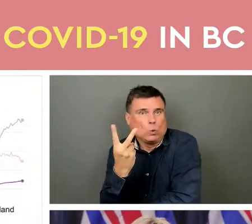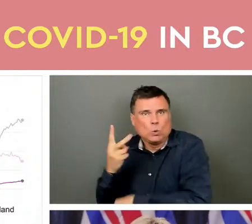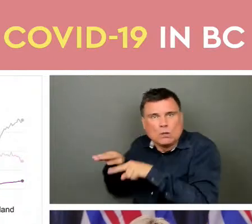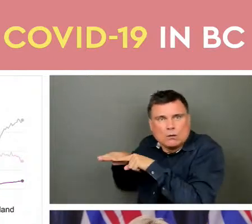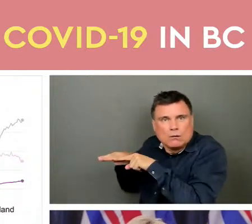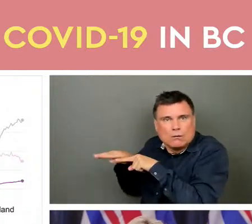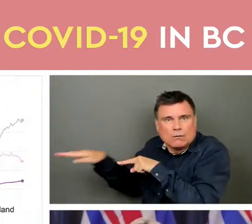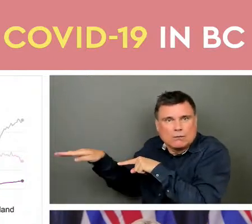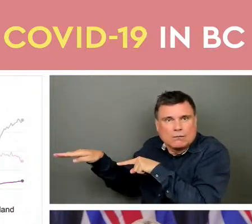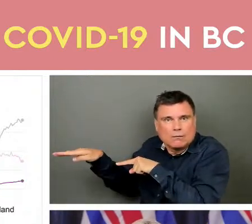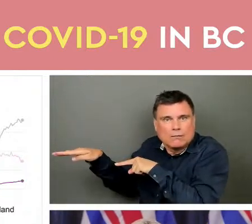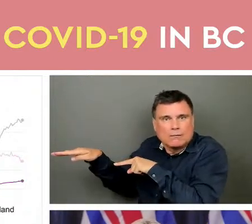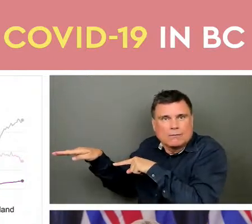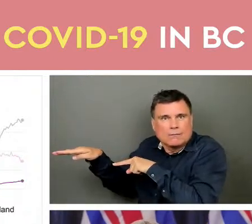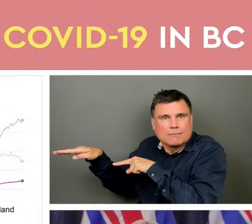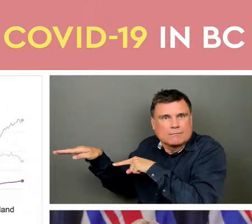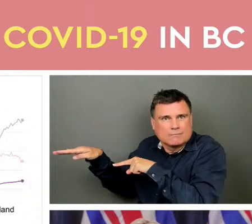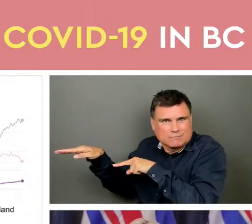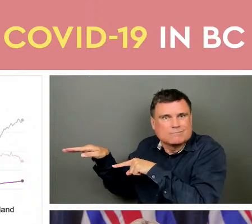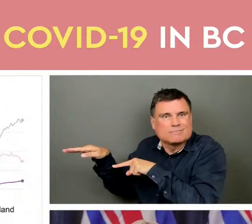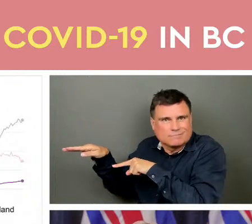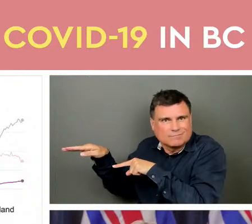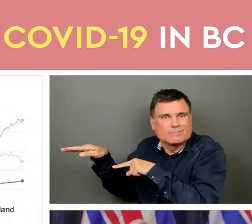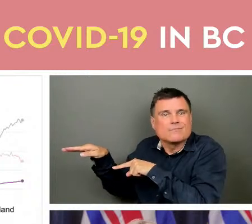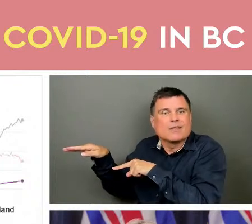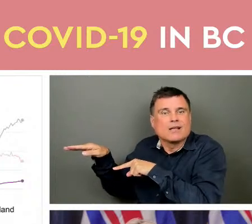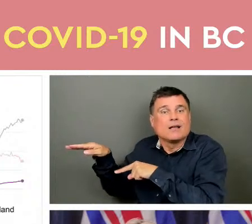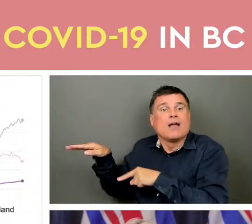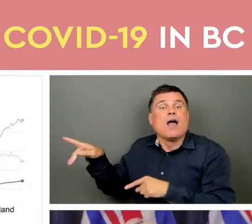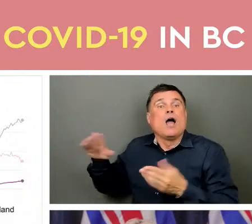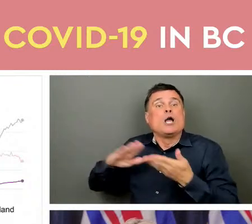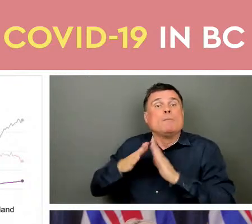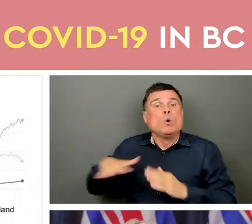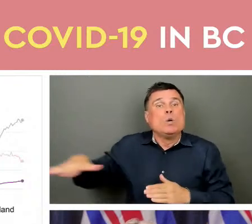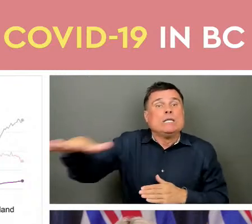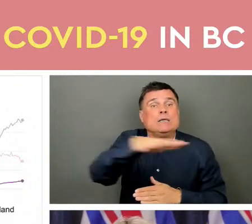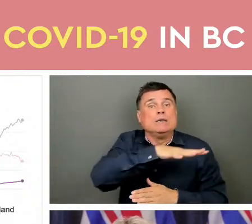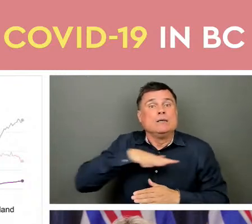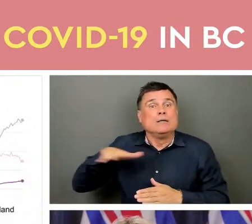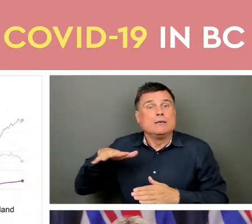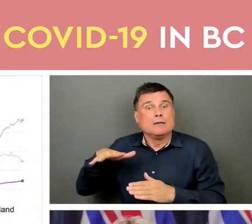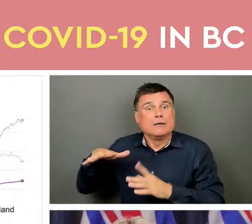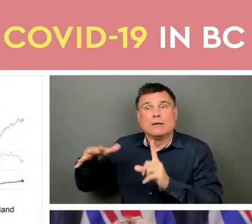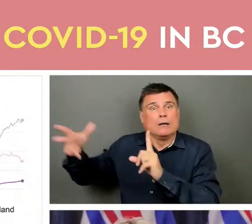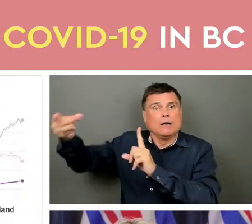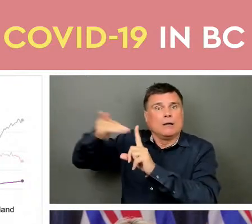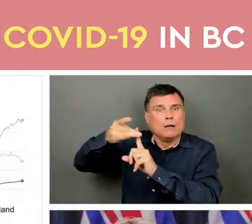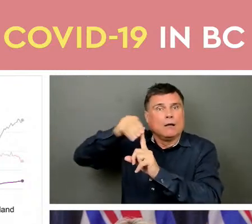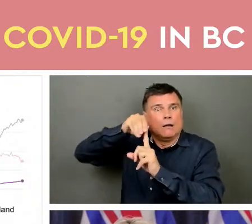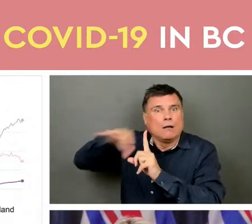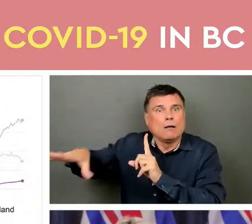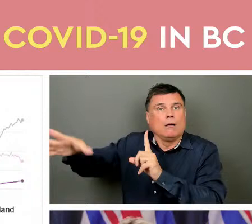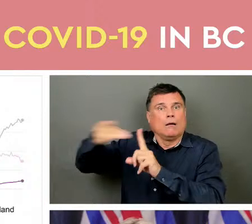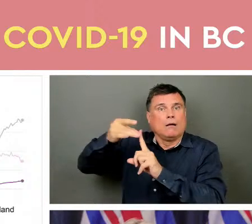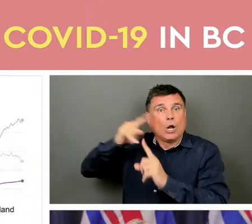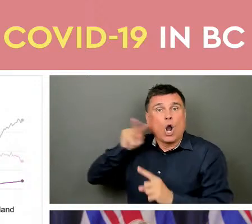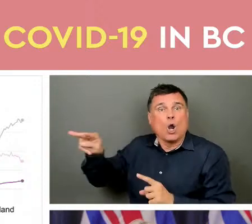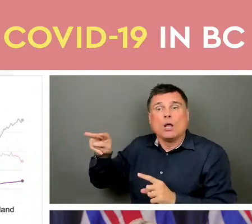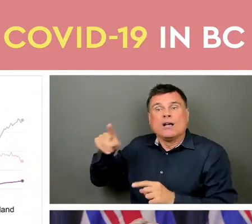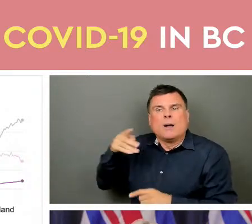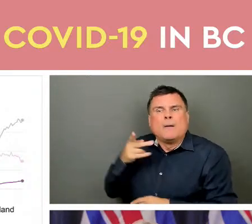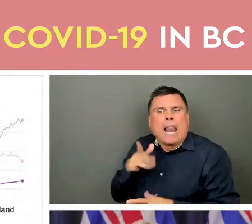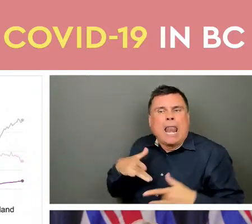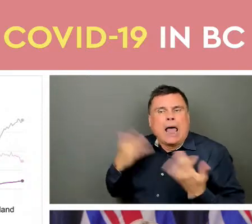when transmission is exploding in communities. And we particularly see that in the India health region, where the rate of